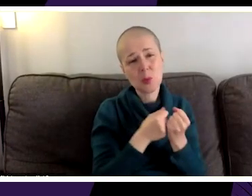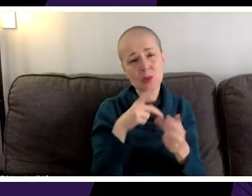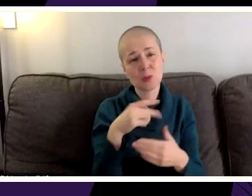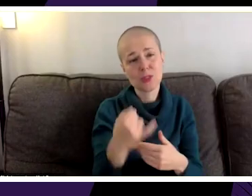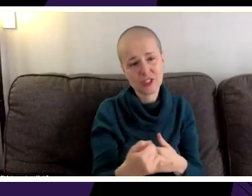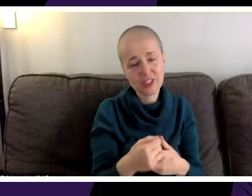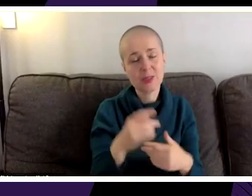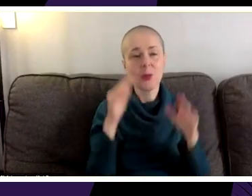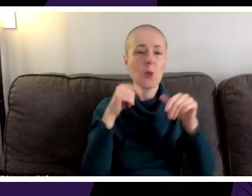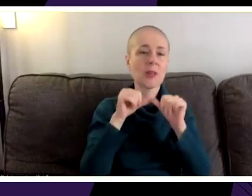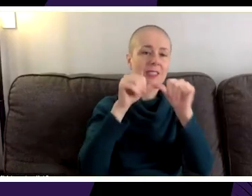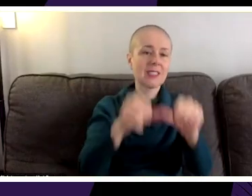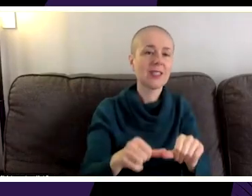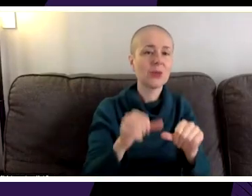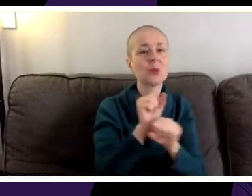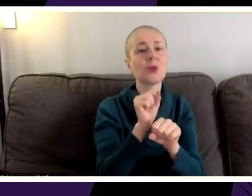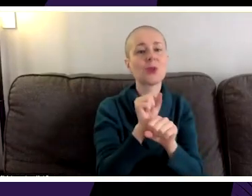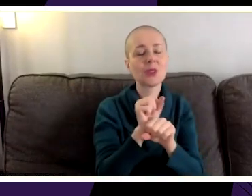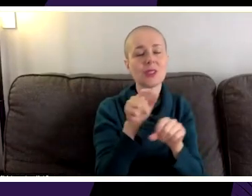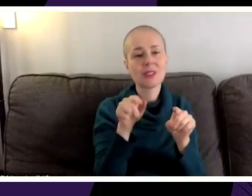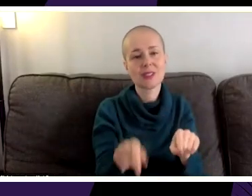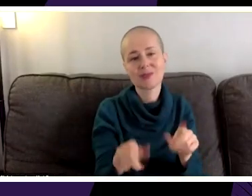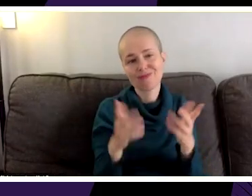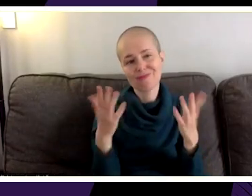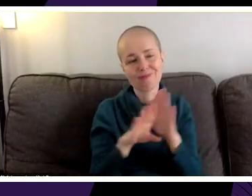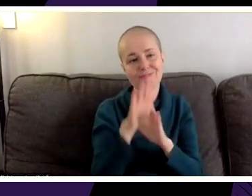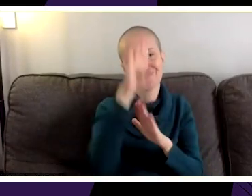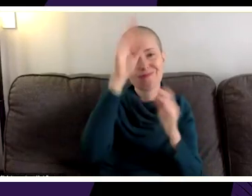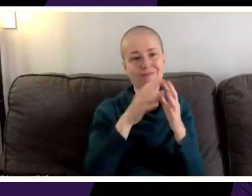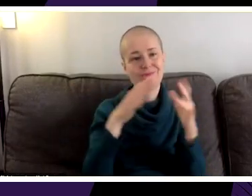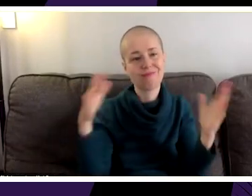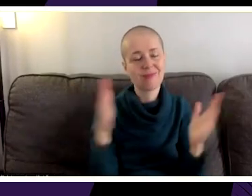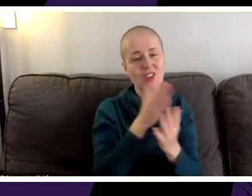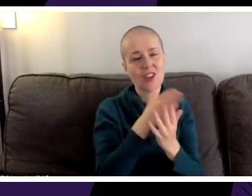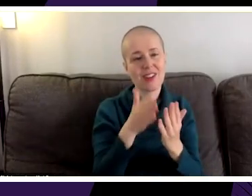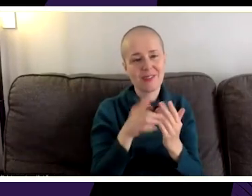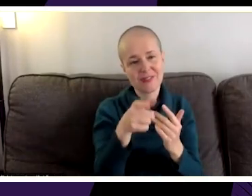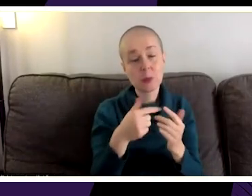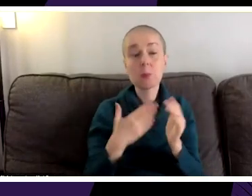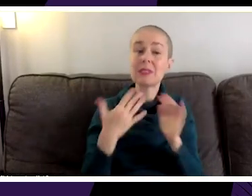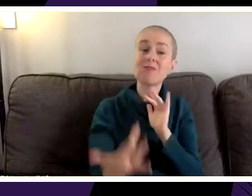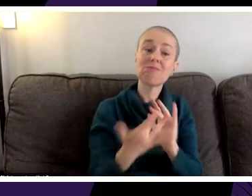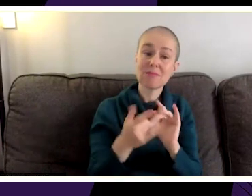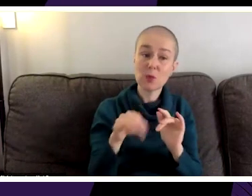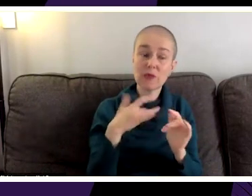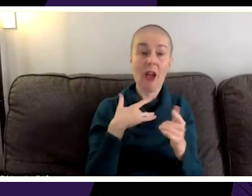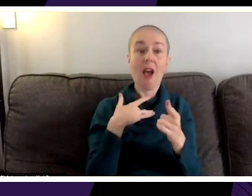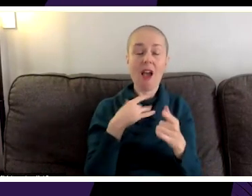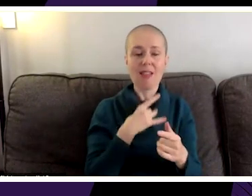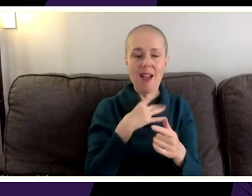hope to continue work on this project and growing this archive. So please reach out if you resonate with this